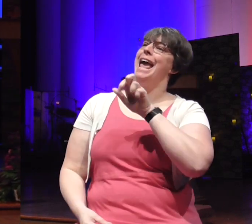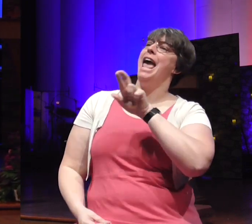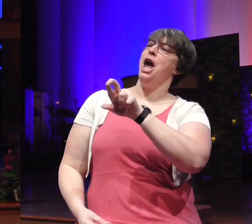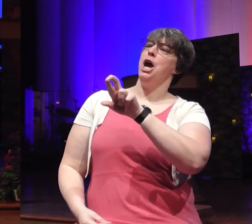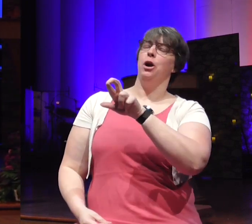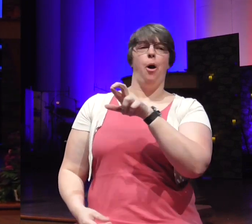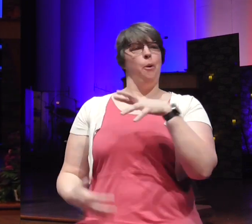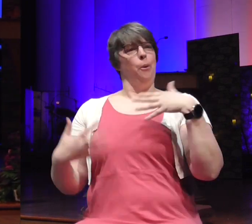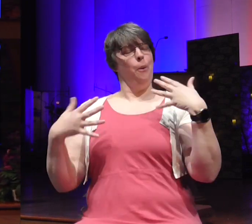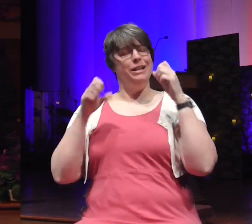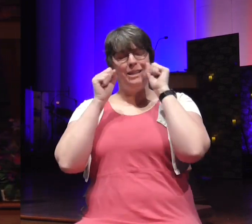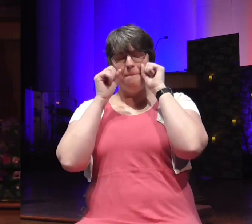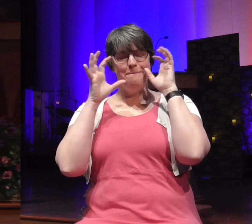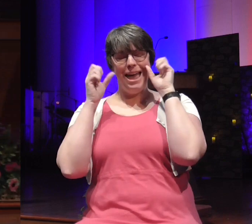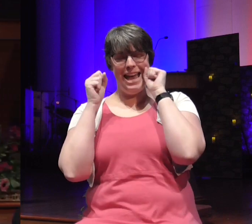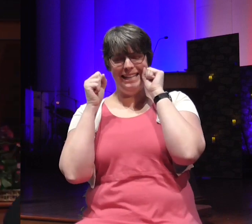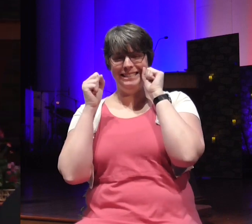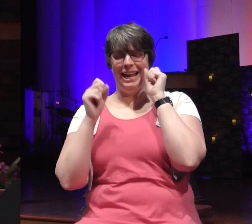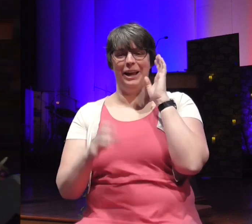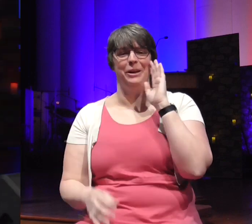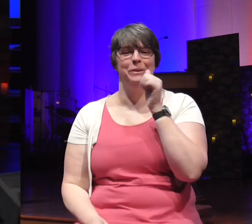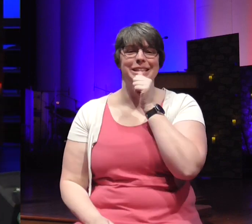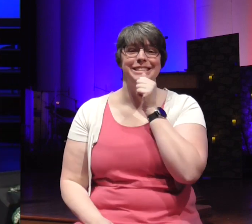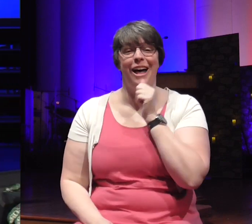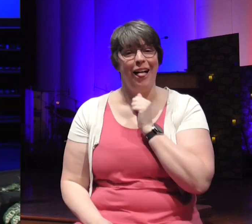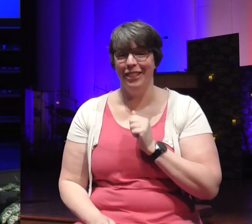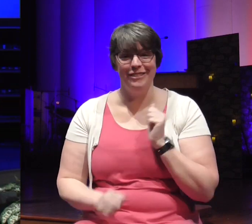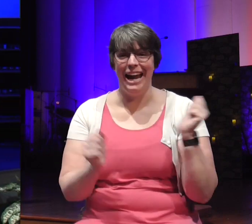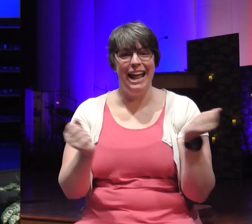amazing. You'll tolerate it all.